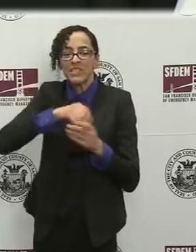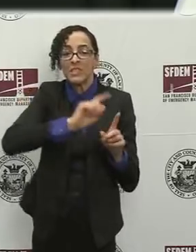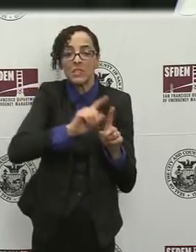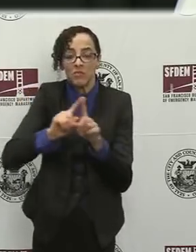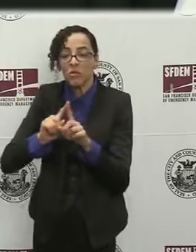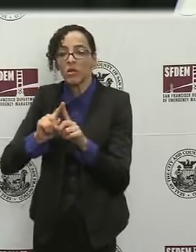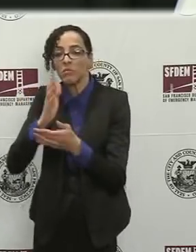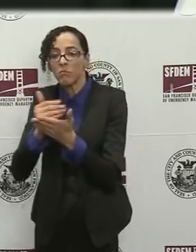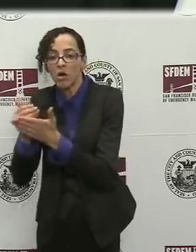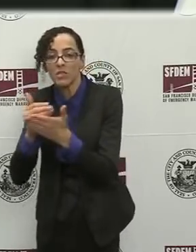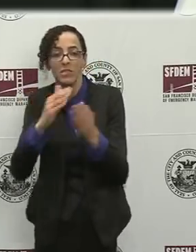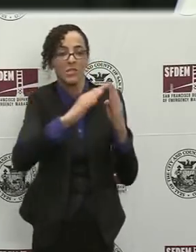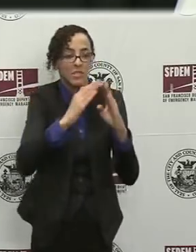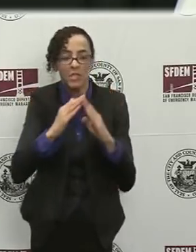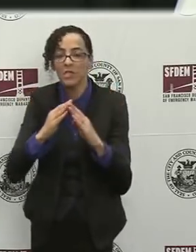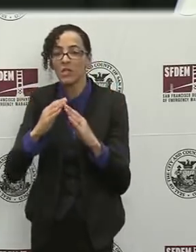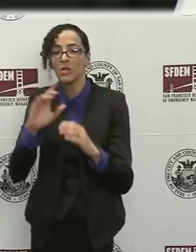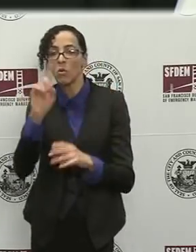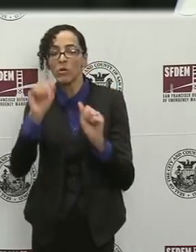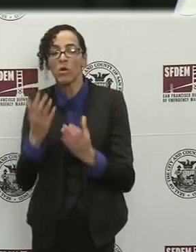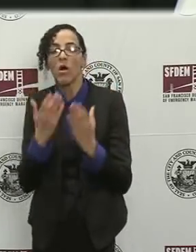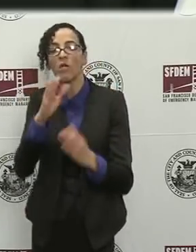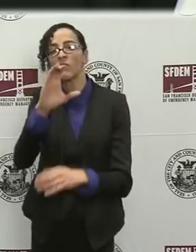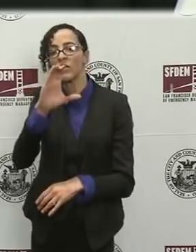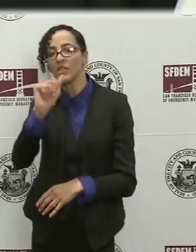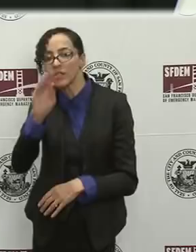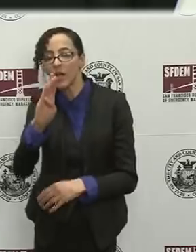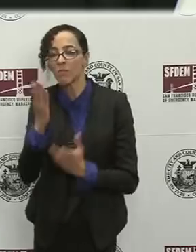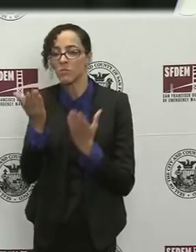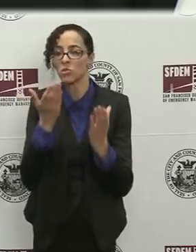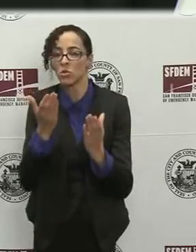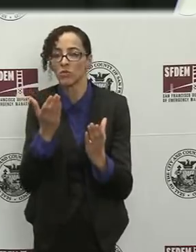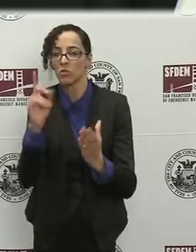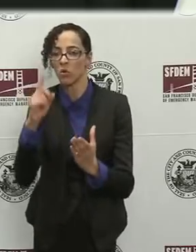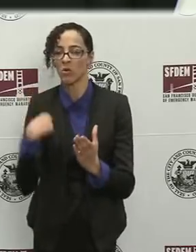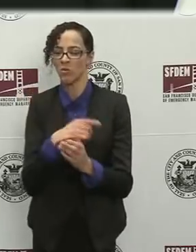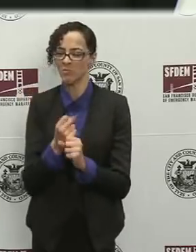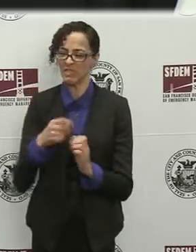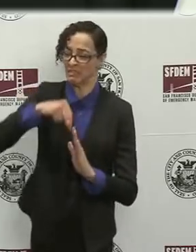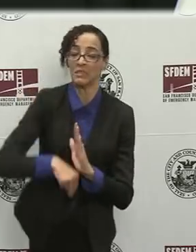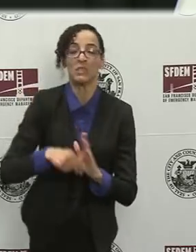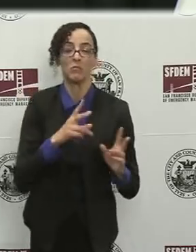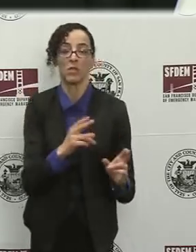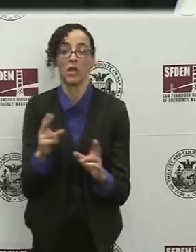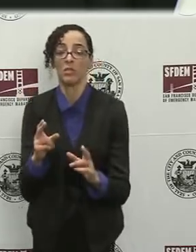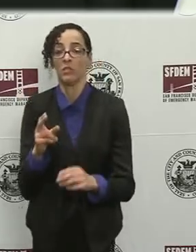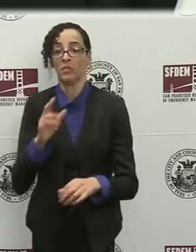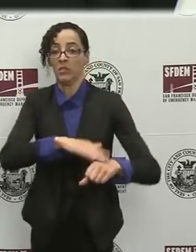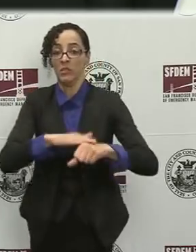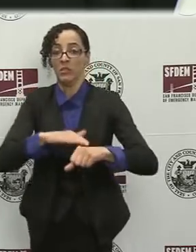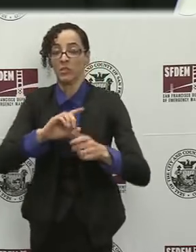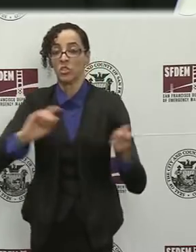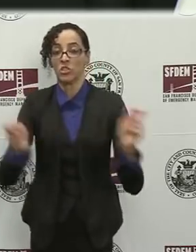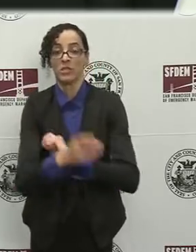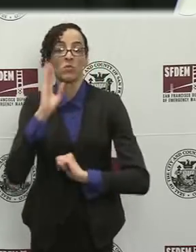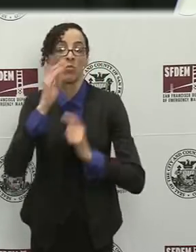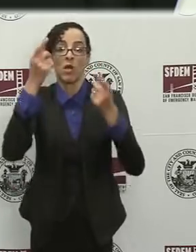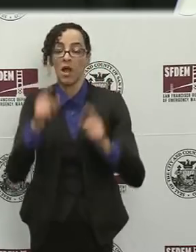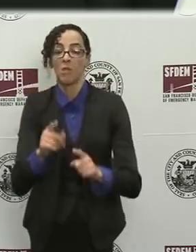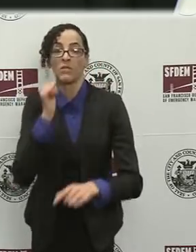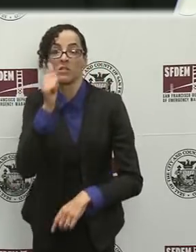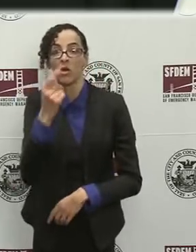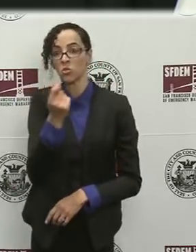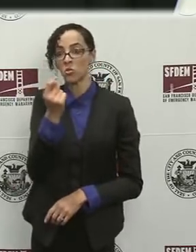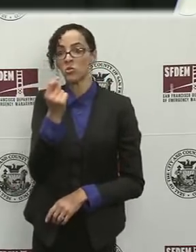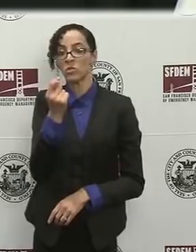to make the deepest cuts. These changes are going to be rolling out starting tomorrow. Tuesday, we'll be losing about a half a